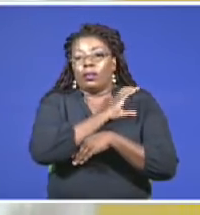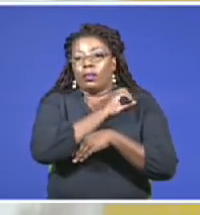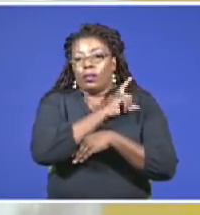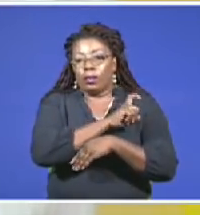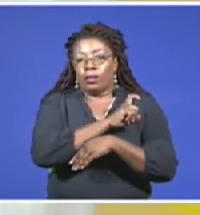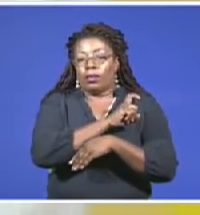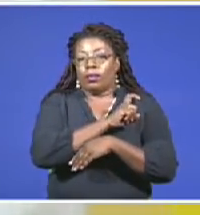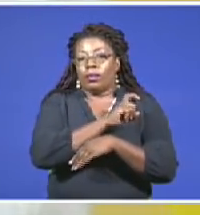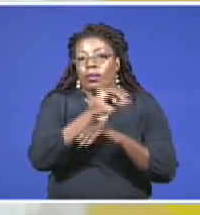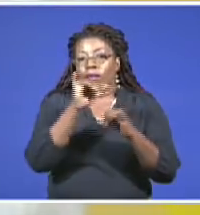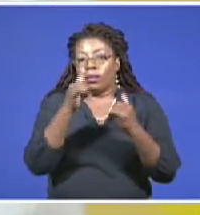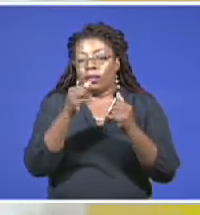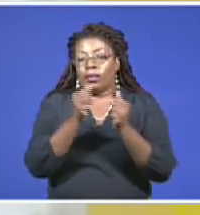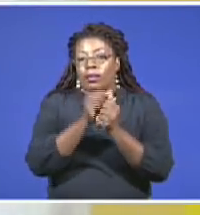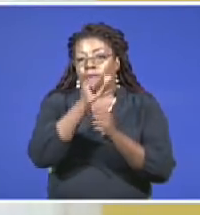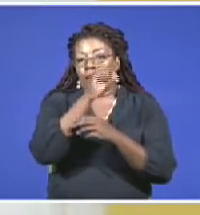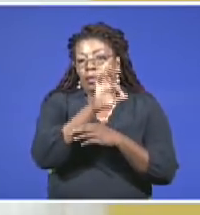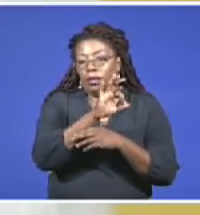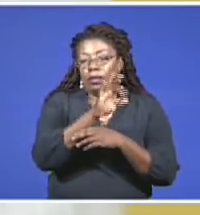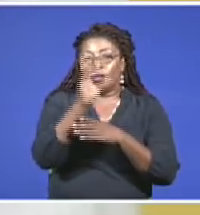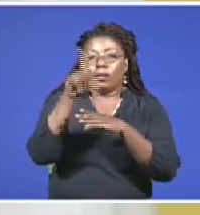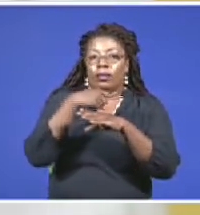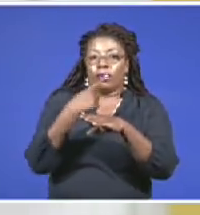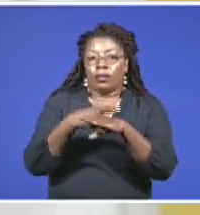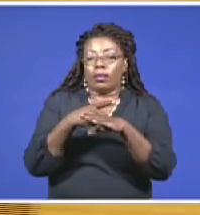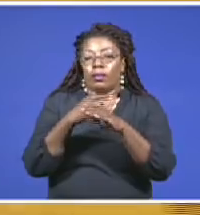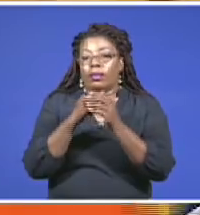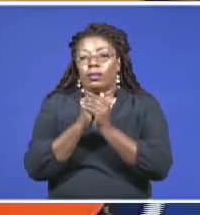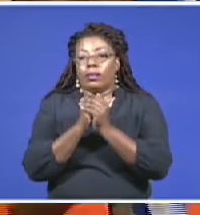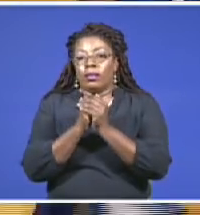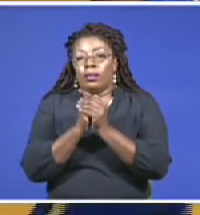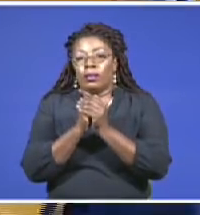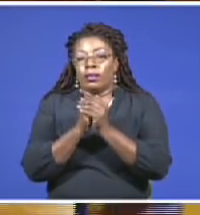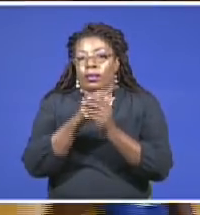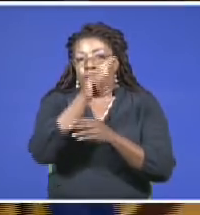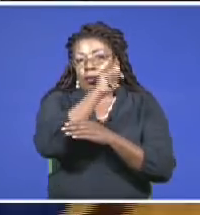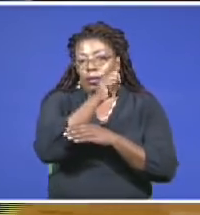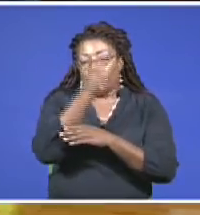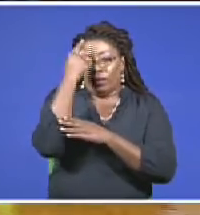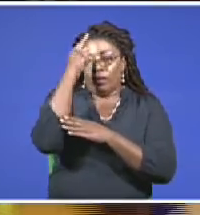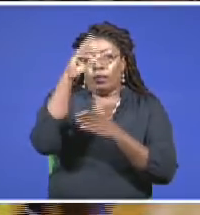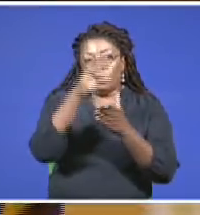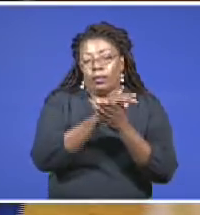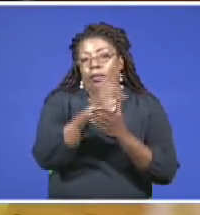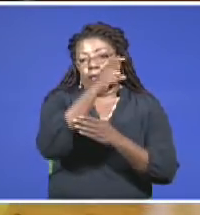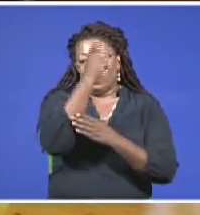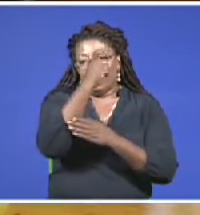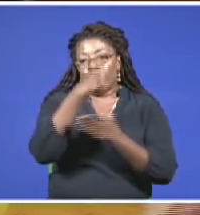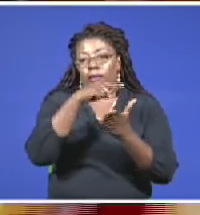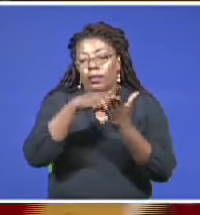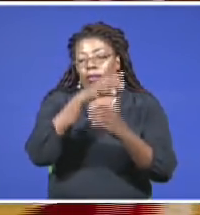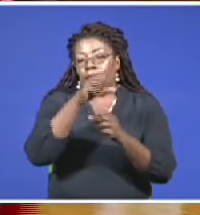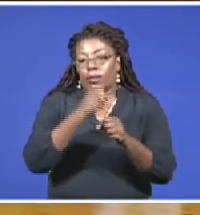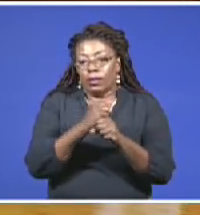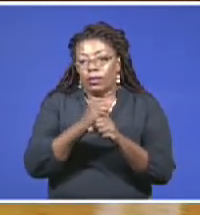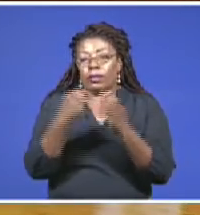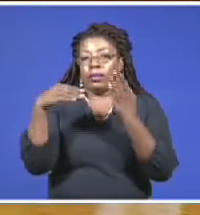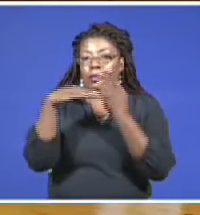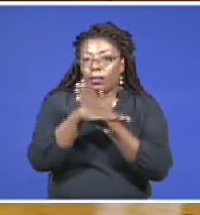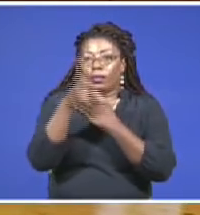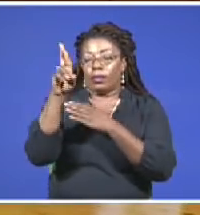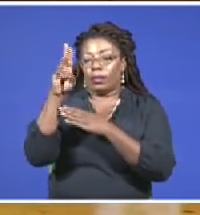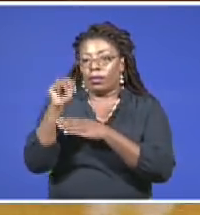Adderley, but not when they won the Hugh Campbell basketball tournament. Telios believe they can win this year. They got past R.M.